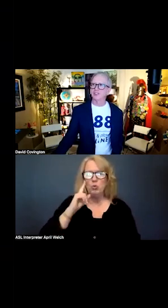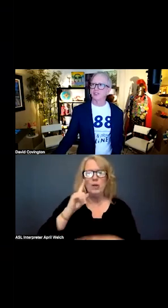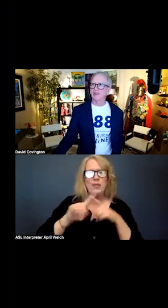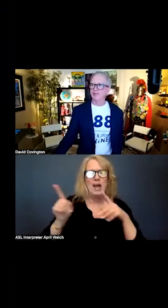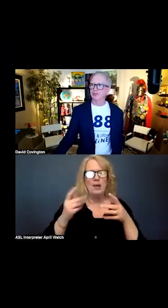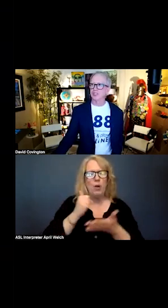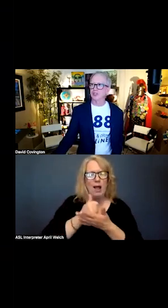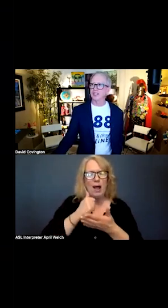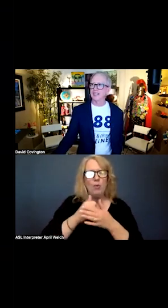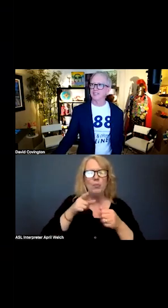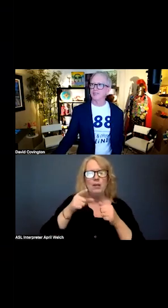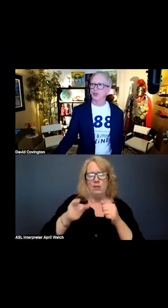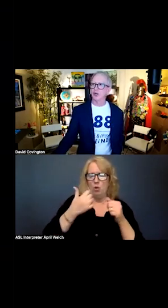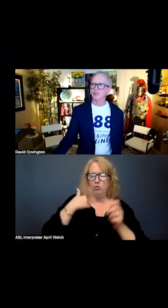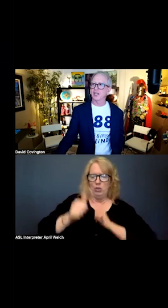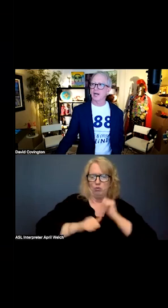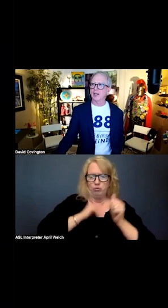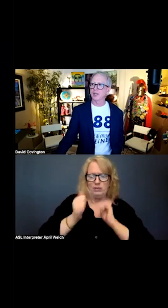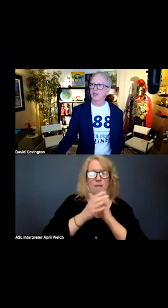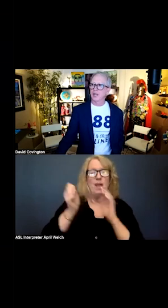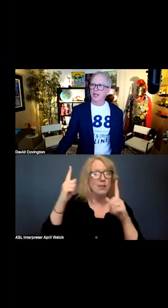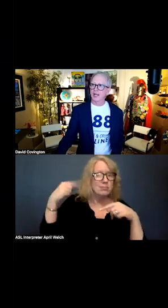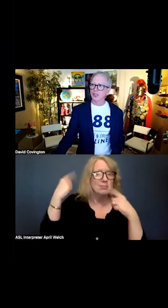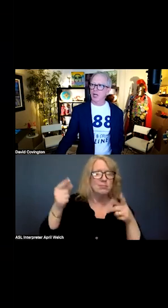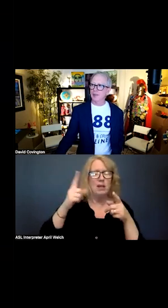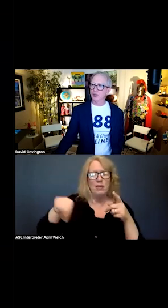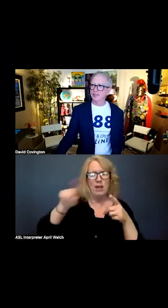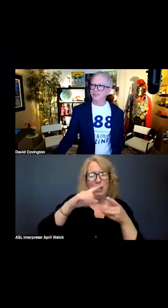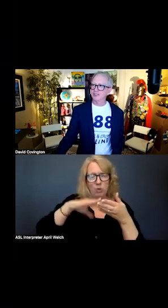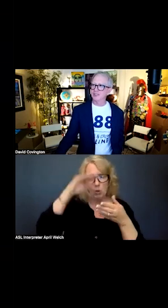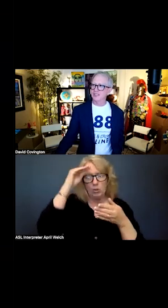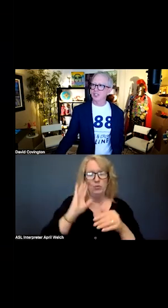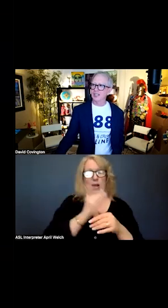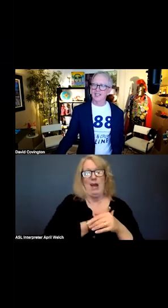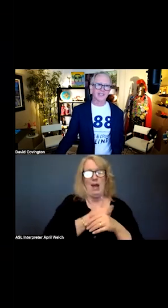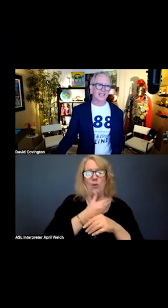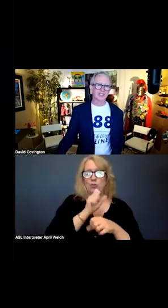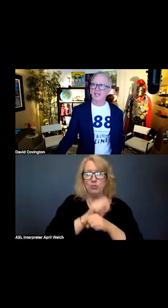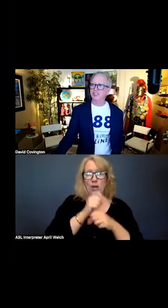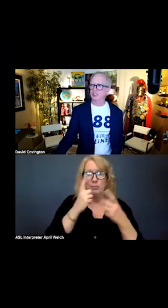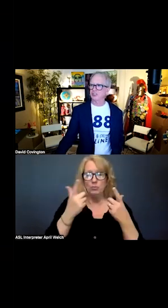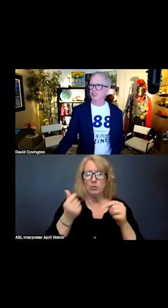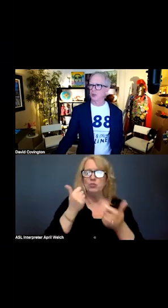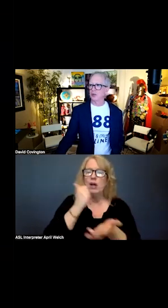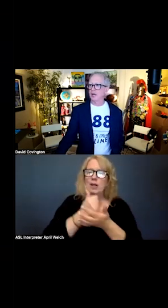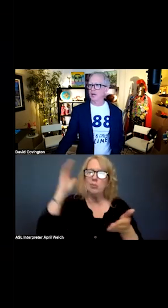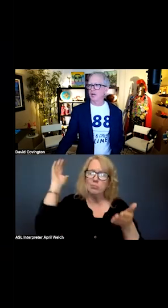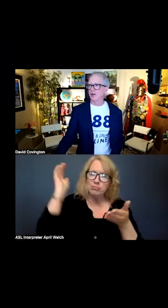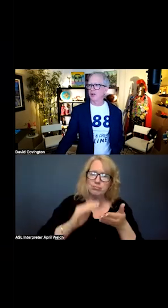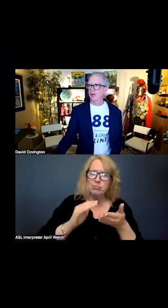behaviors as survival skills that guests have learned over time. And our job in crisis is to end the escalation.